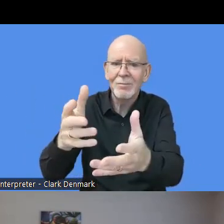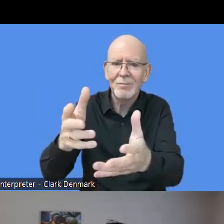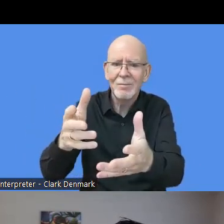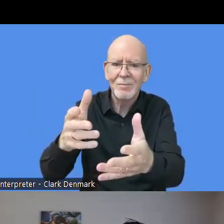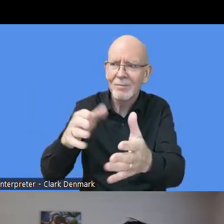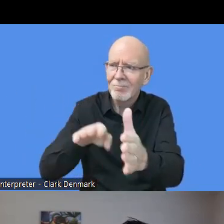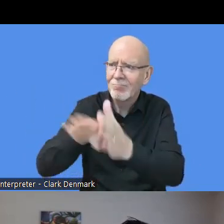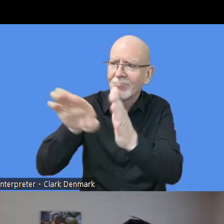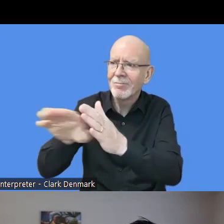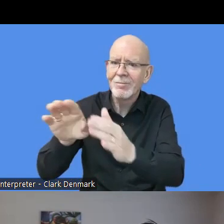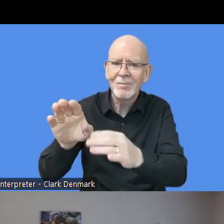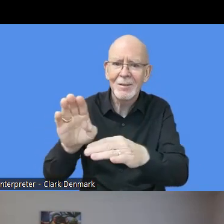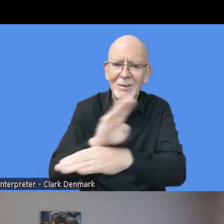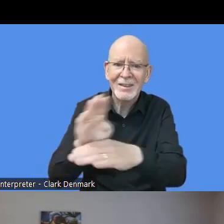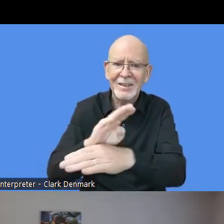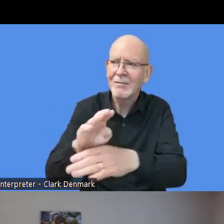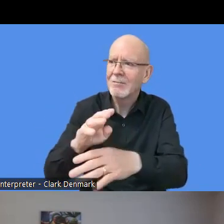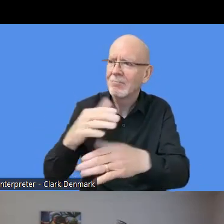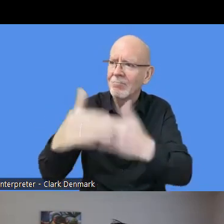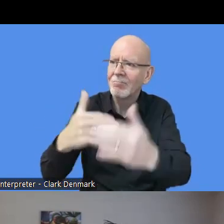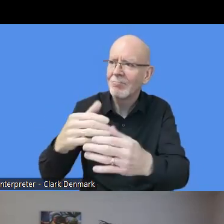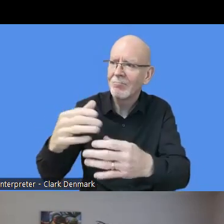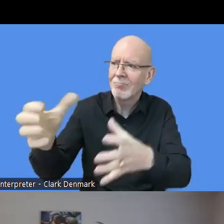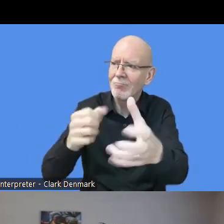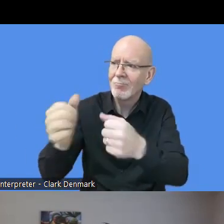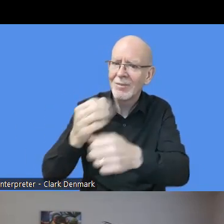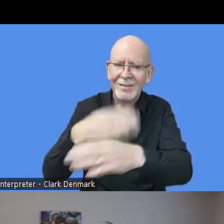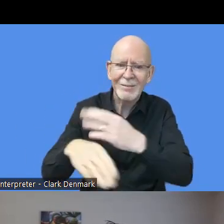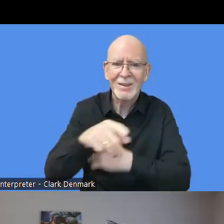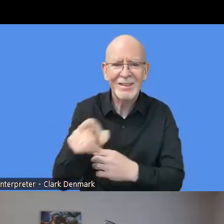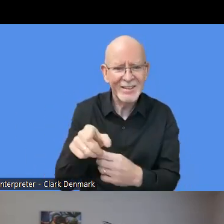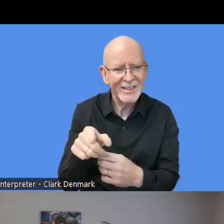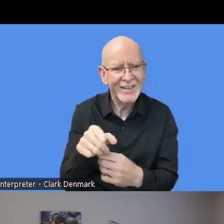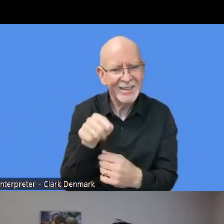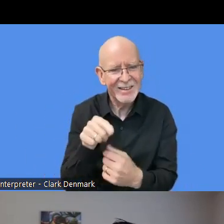Global Business and Disability Network, of which we're proud to be chair last year. And this